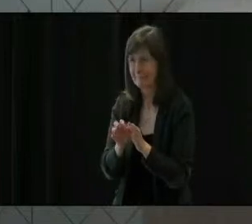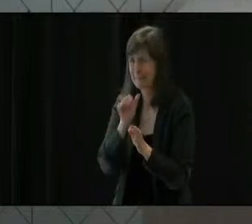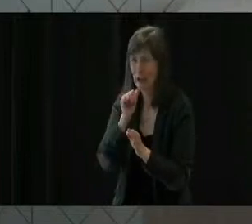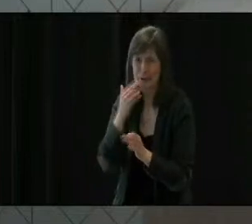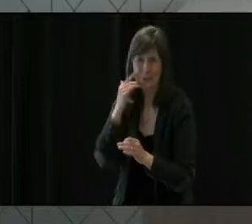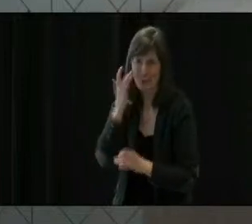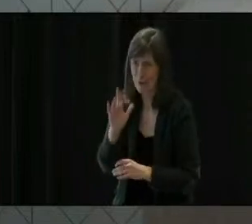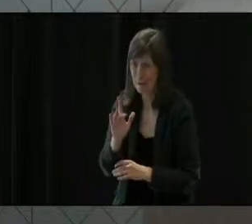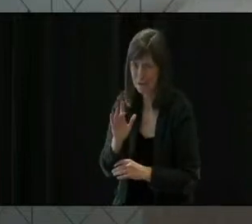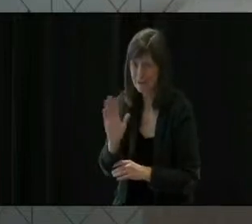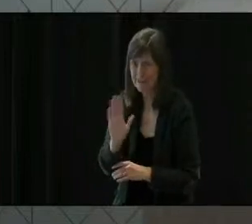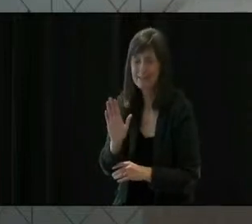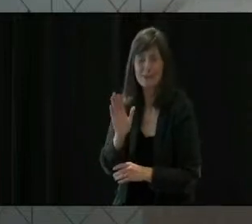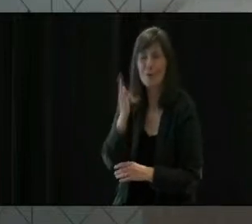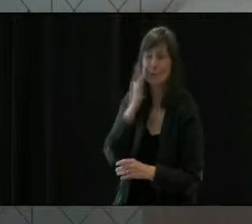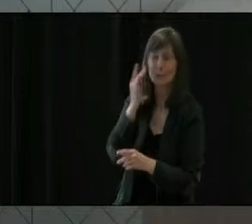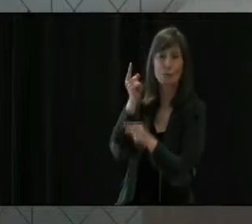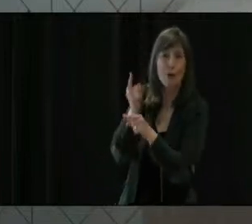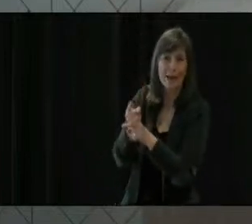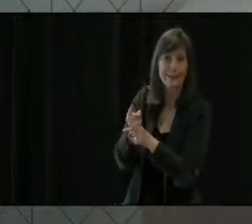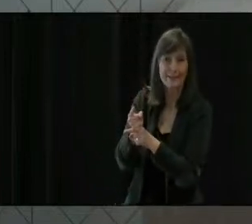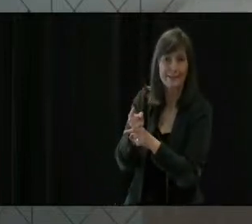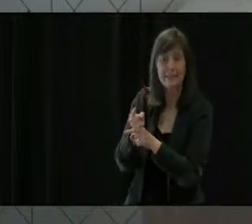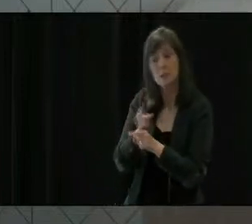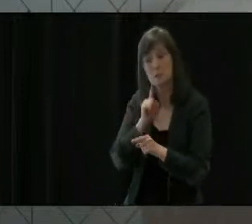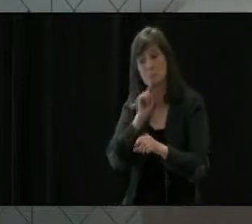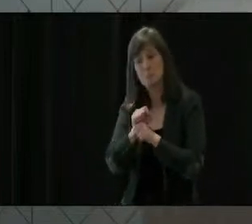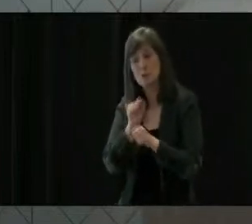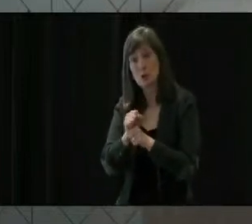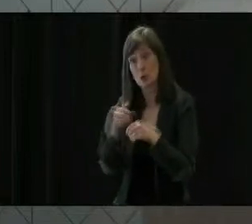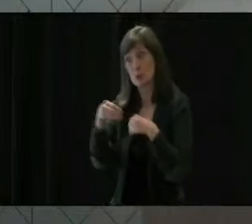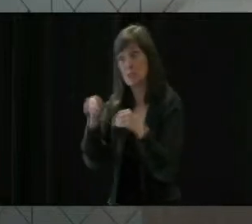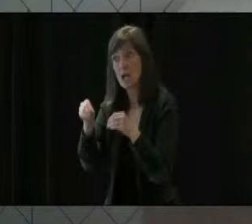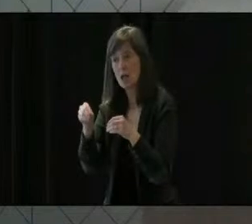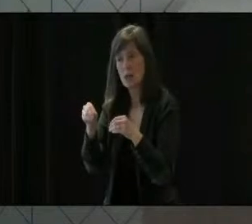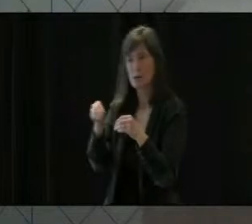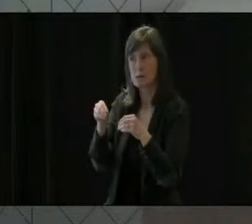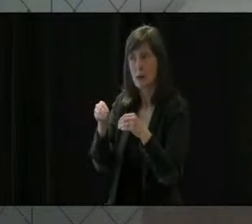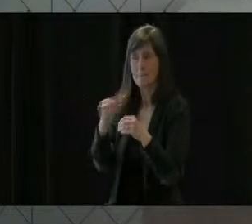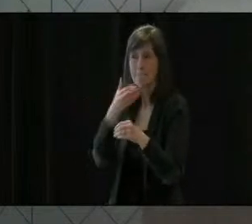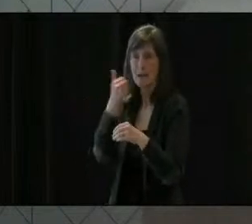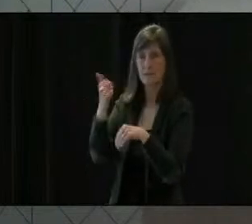want to make sure that you're disposing of them at the right time.